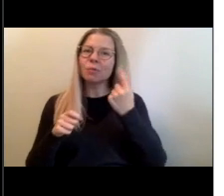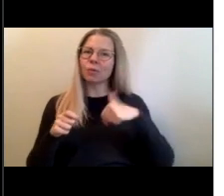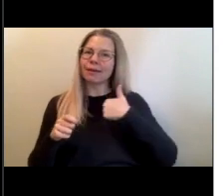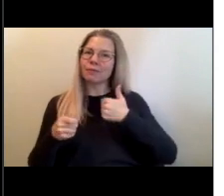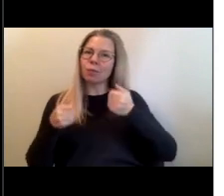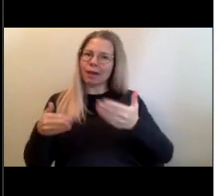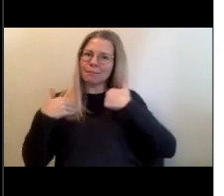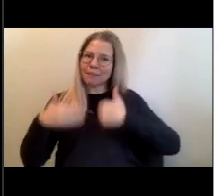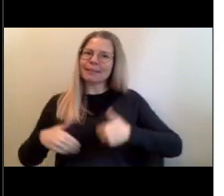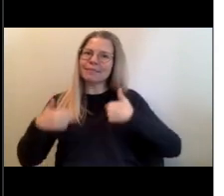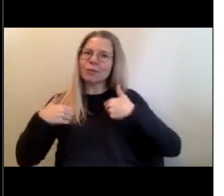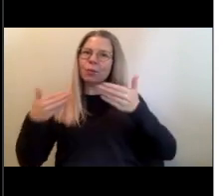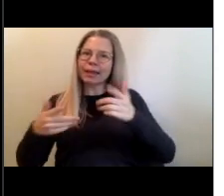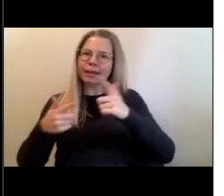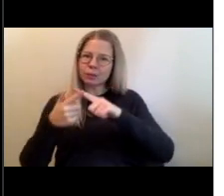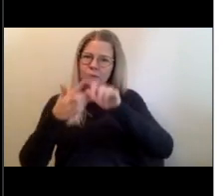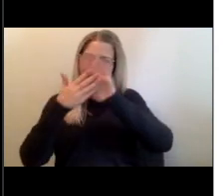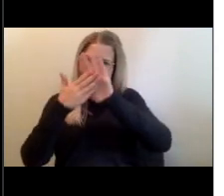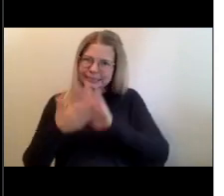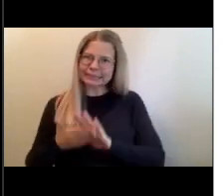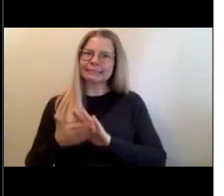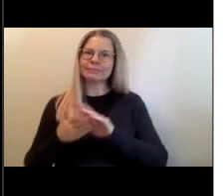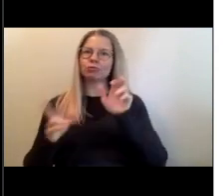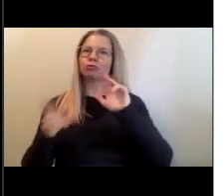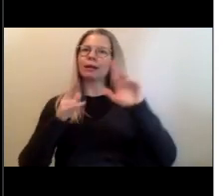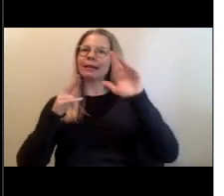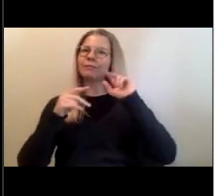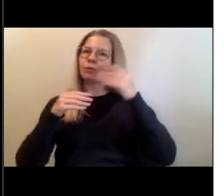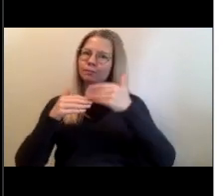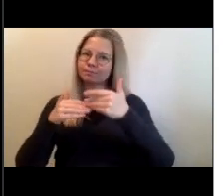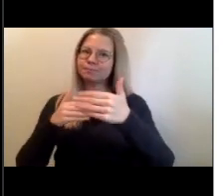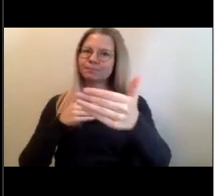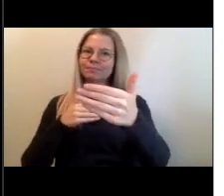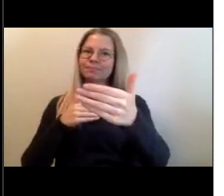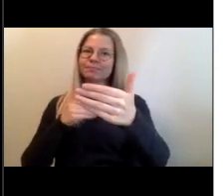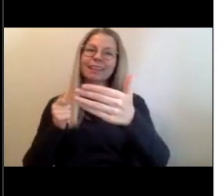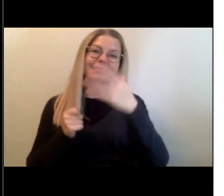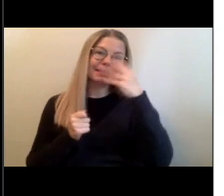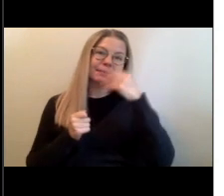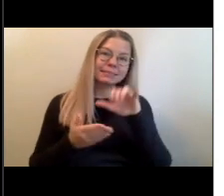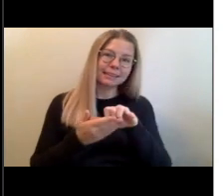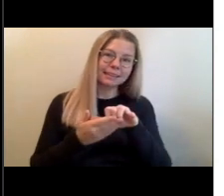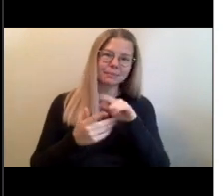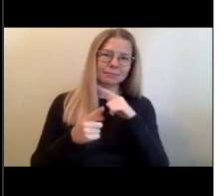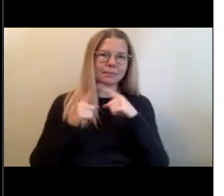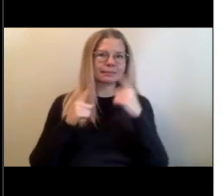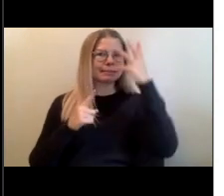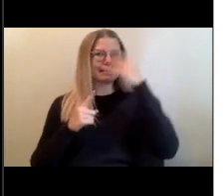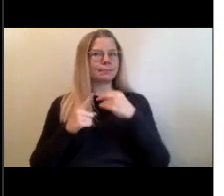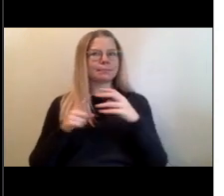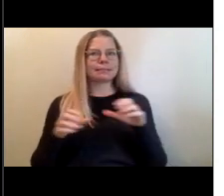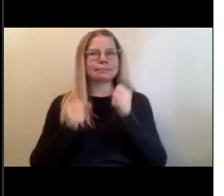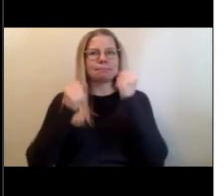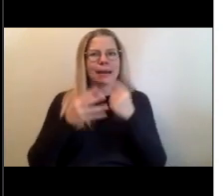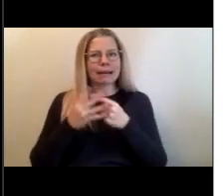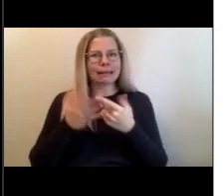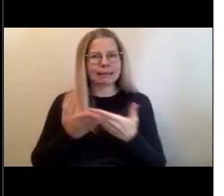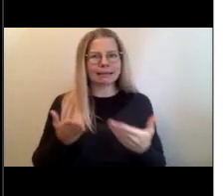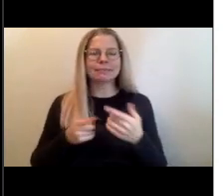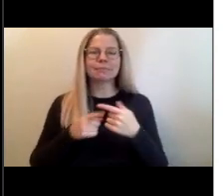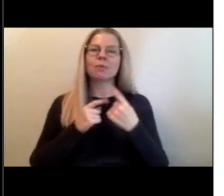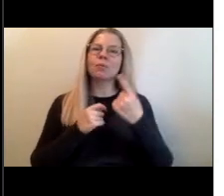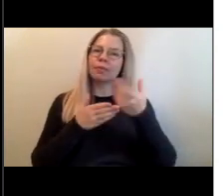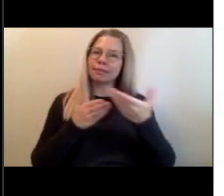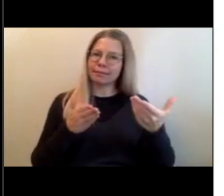away that toxicity. And that's one of the functions. Now, sleep does a lot of things, but one of the functions that sleep